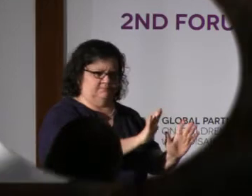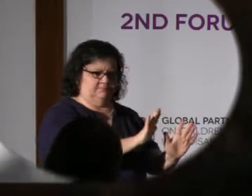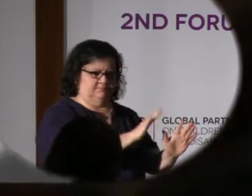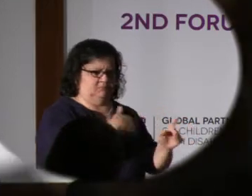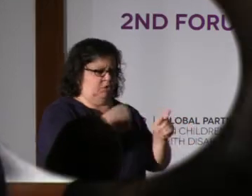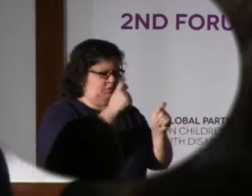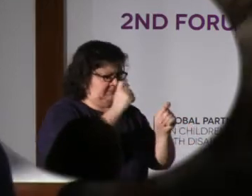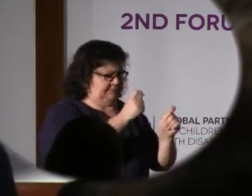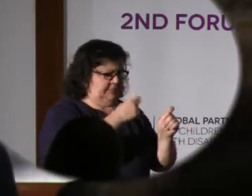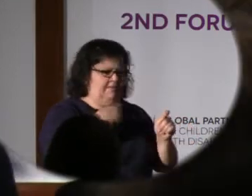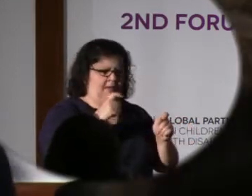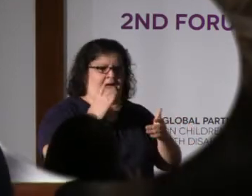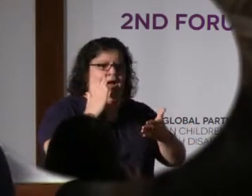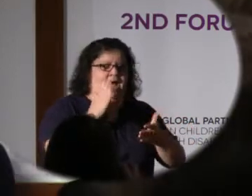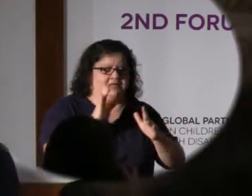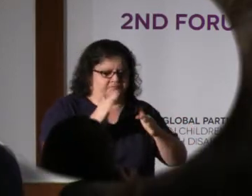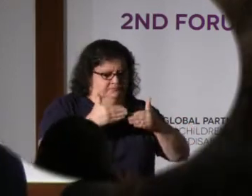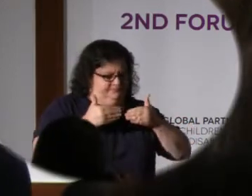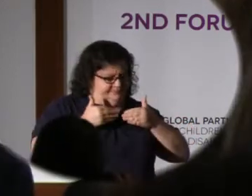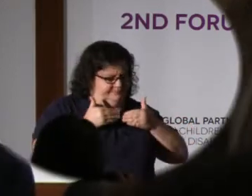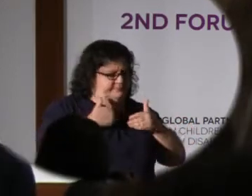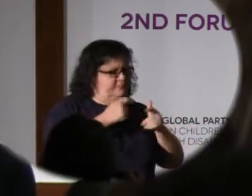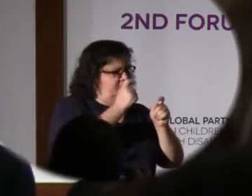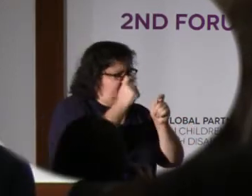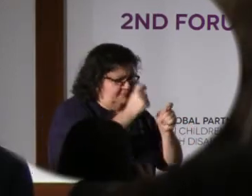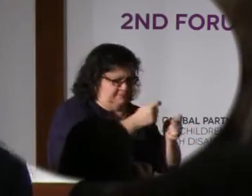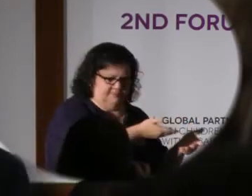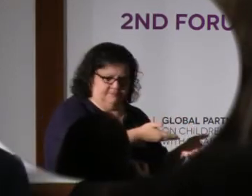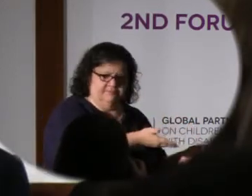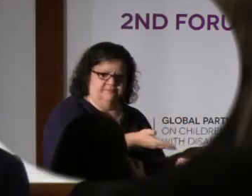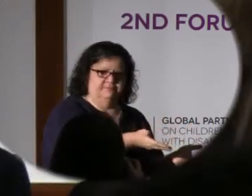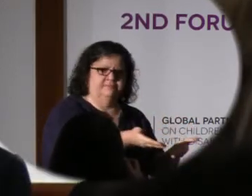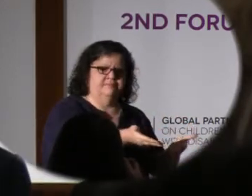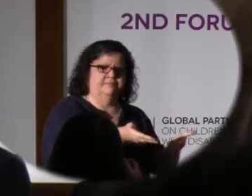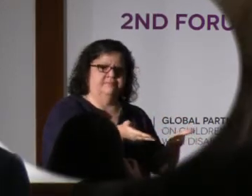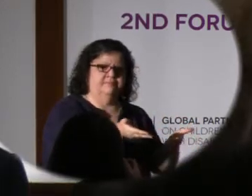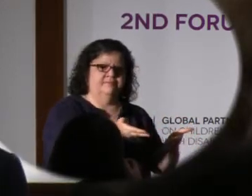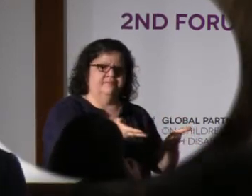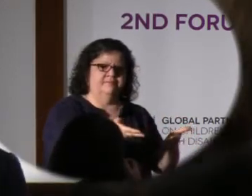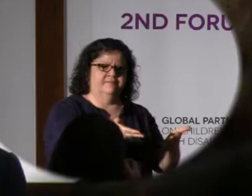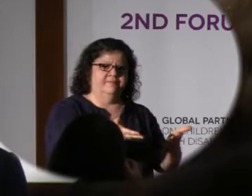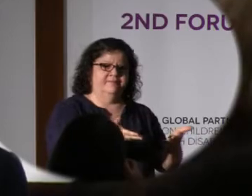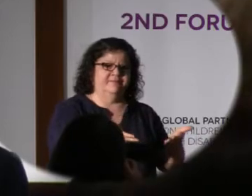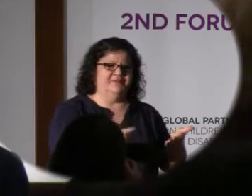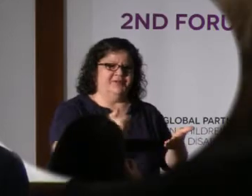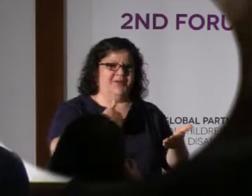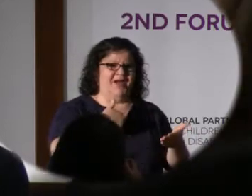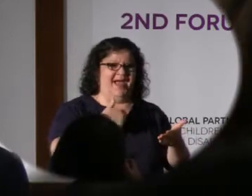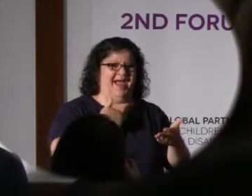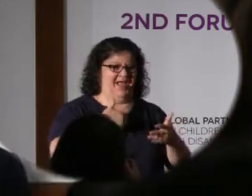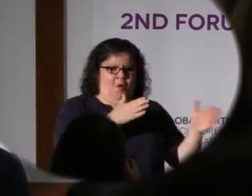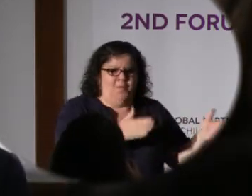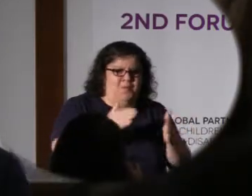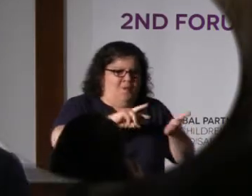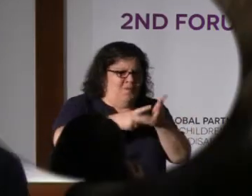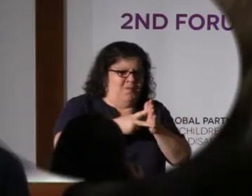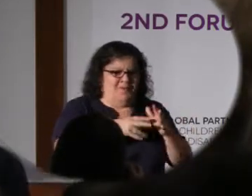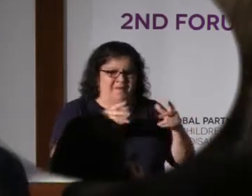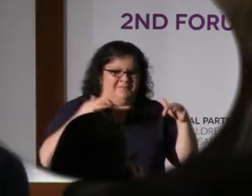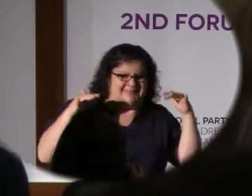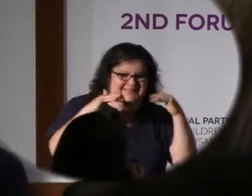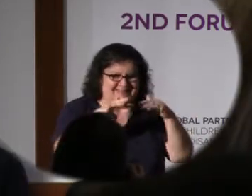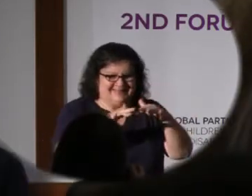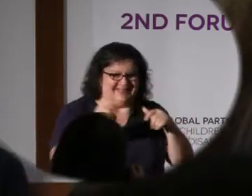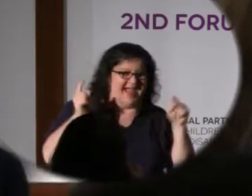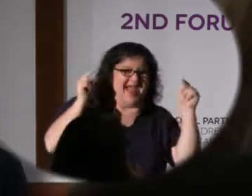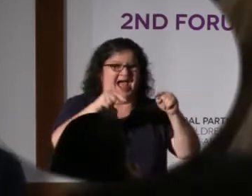to organize a meeting in a place where there was full accessibility. And of course, my friends with disabilities gave